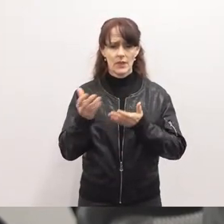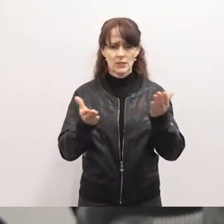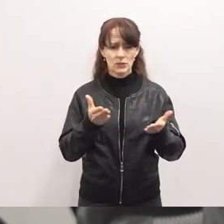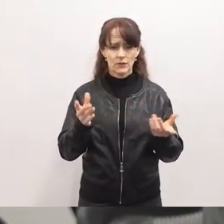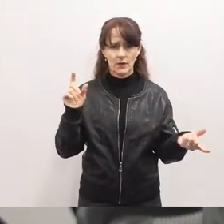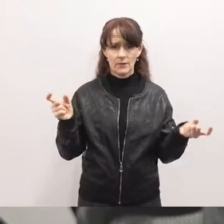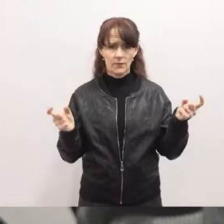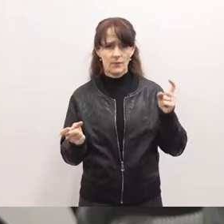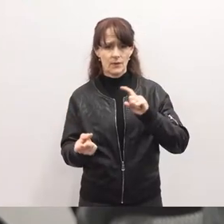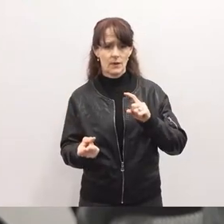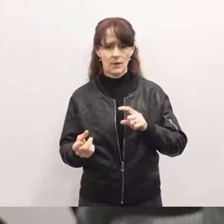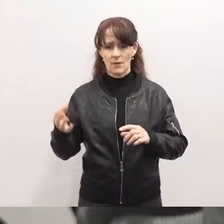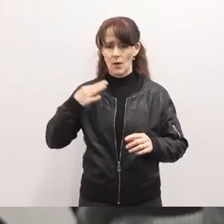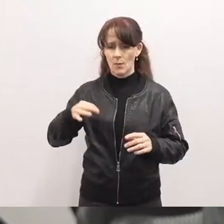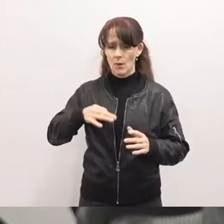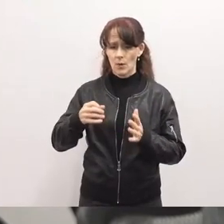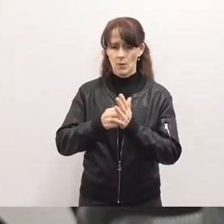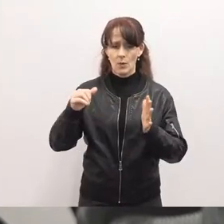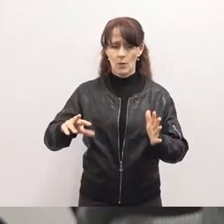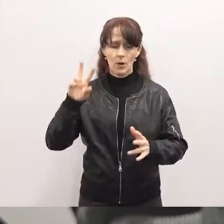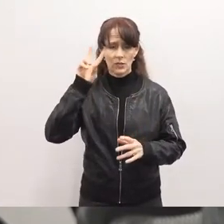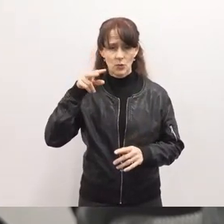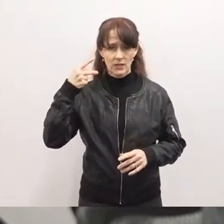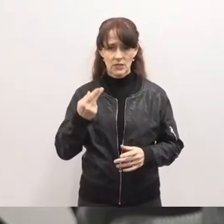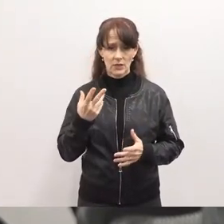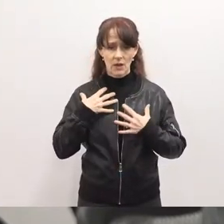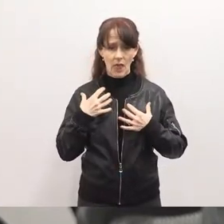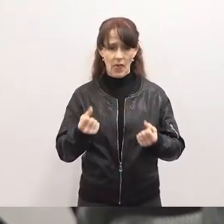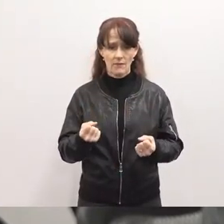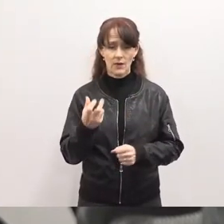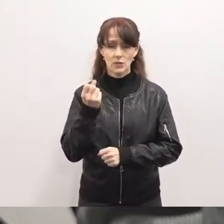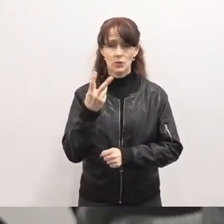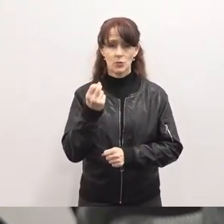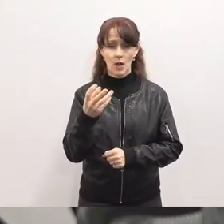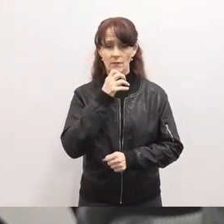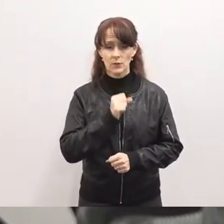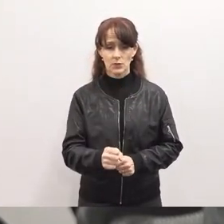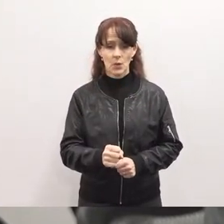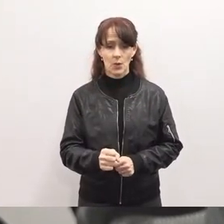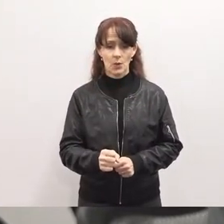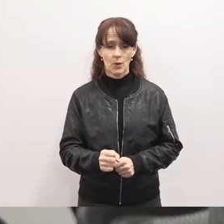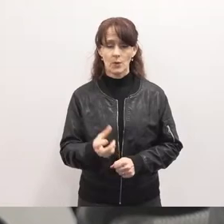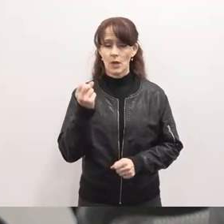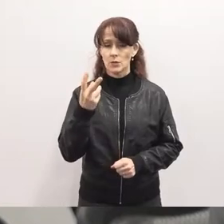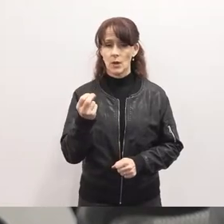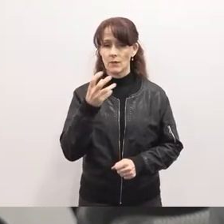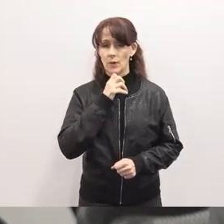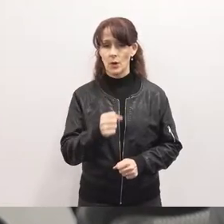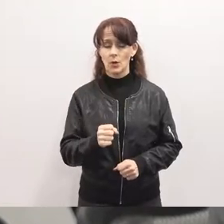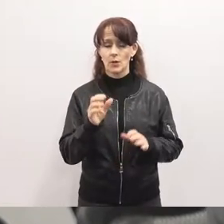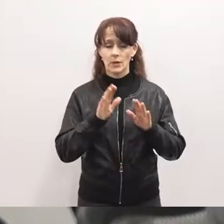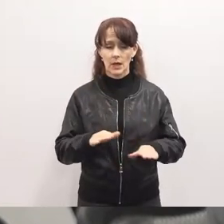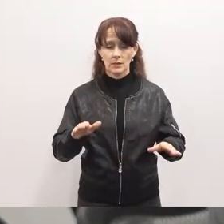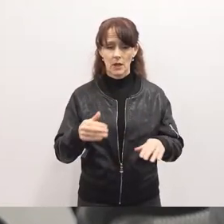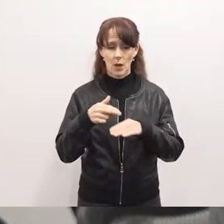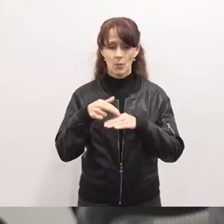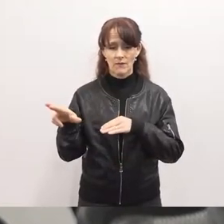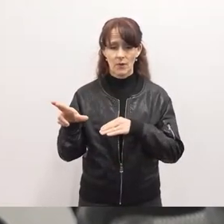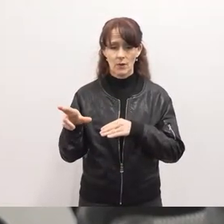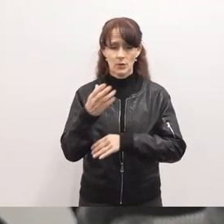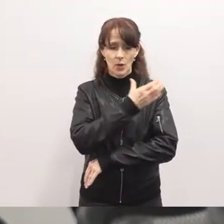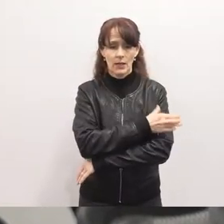shift in profit from abortions to transgender health. 12 years old. At 12 years old, a child can be referred to